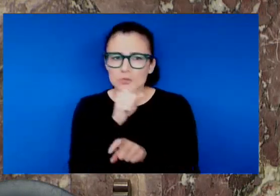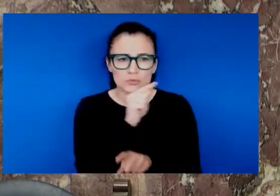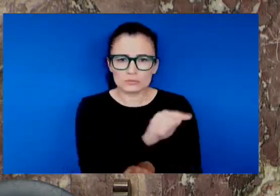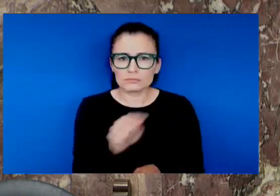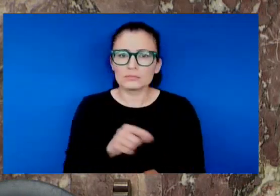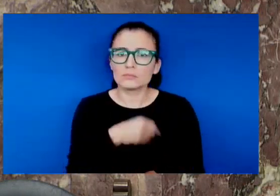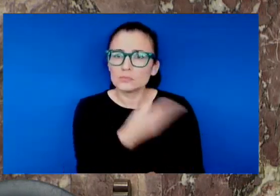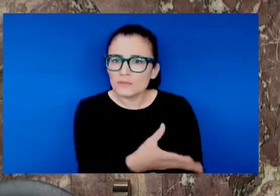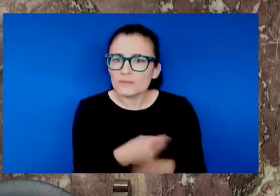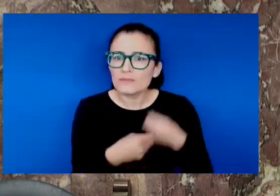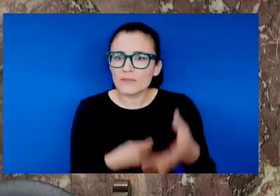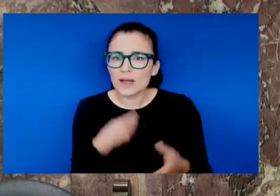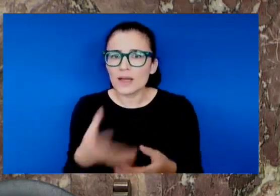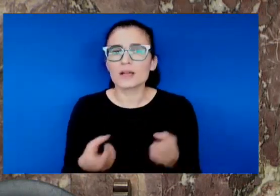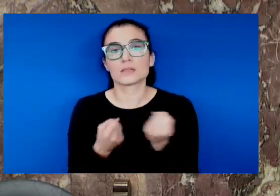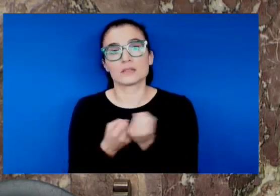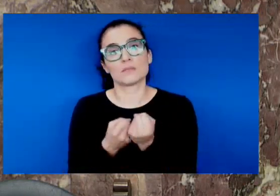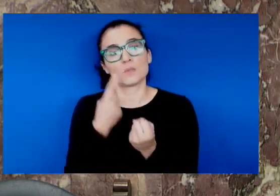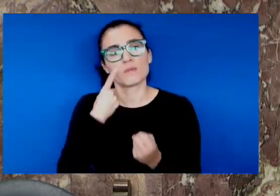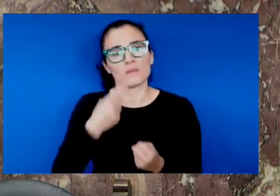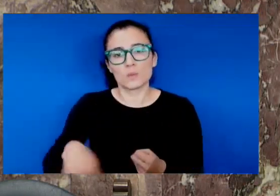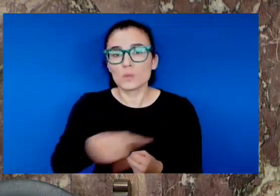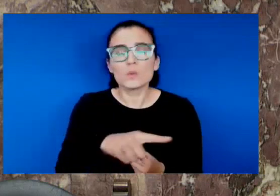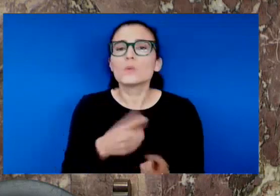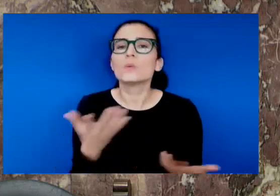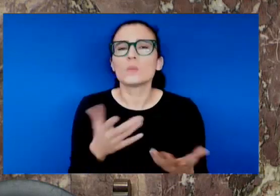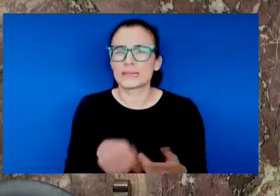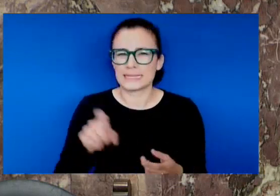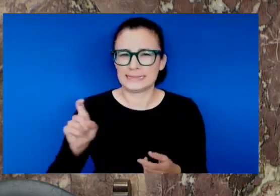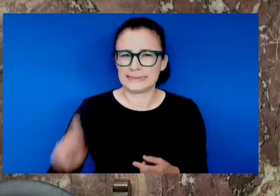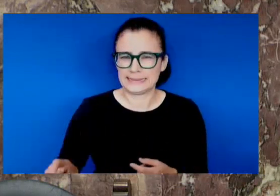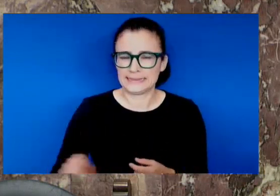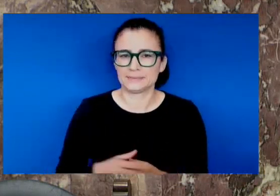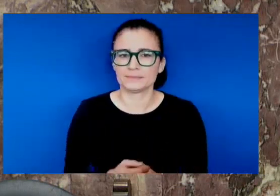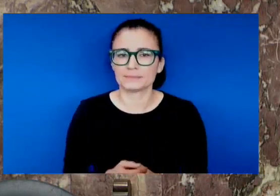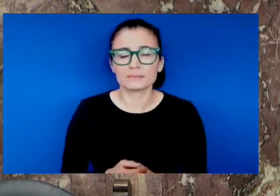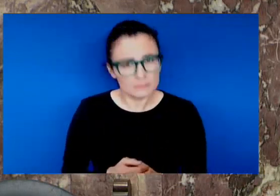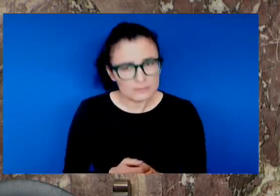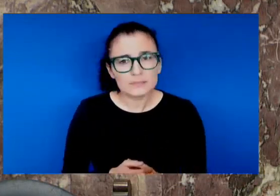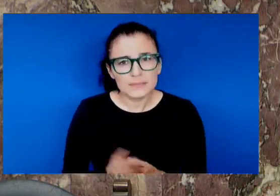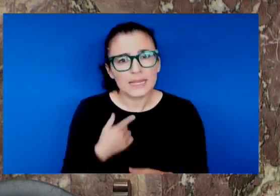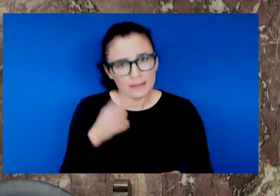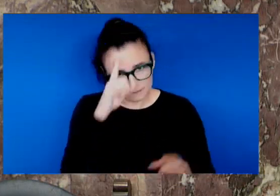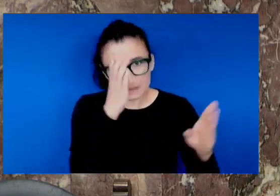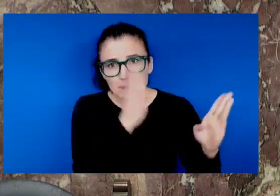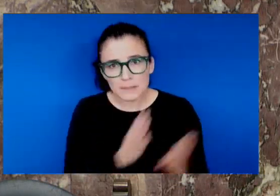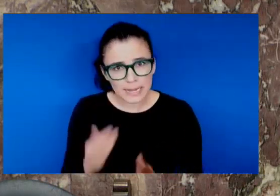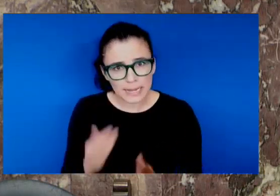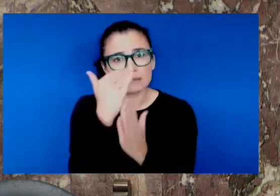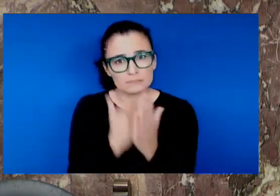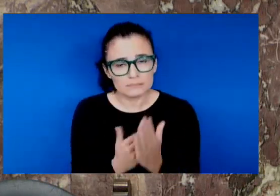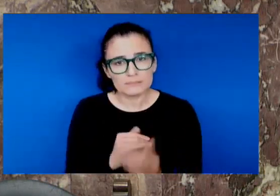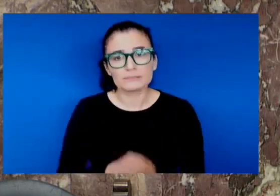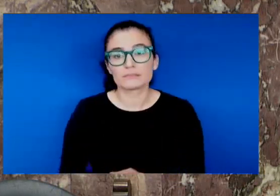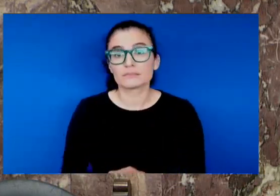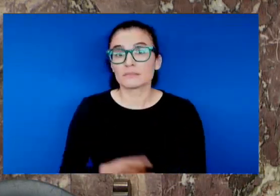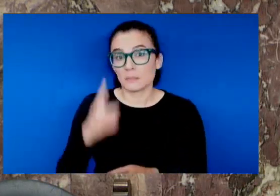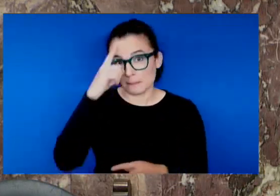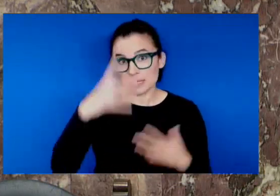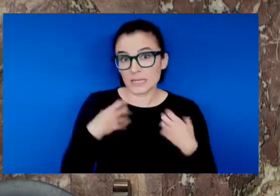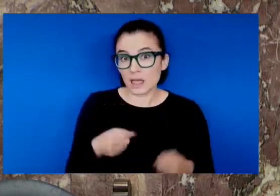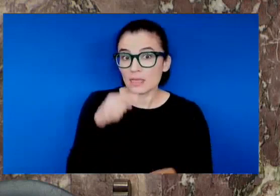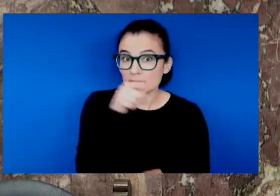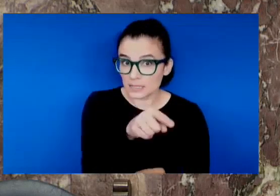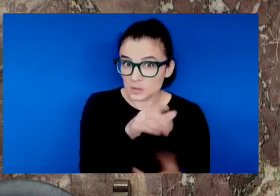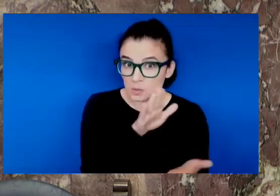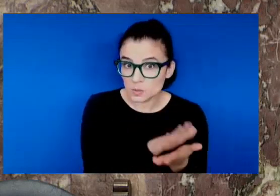schools strategy that is designed precisely to provide access to children and youth to those supports. We have a number of